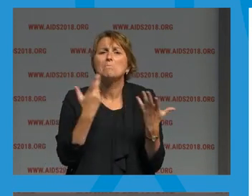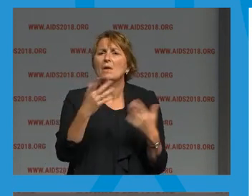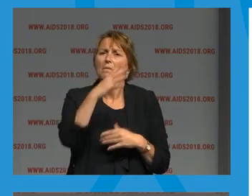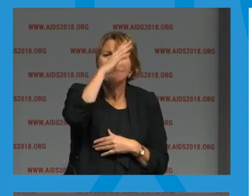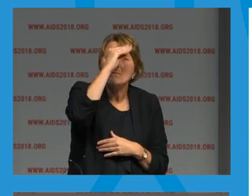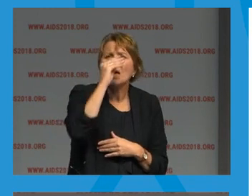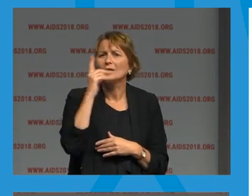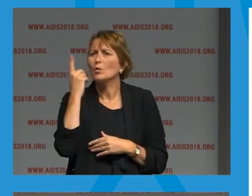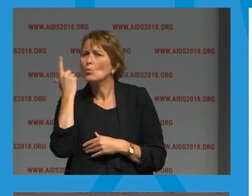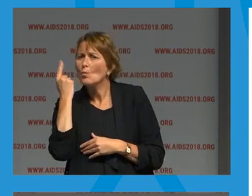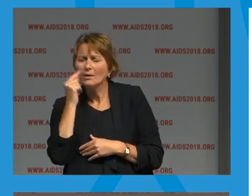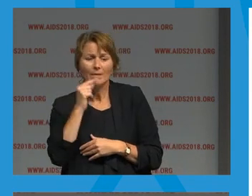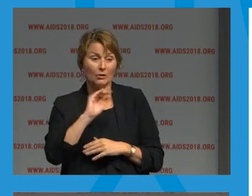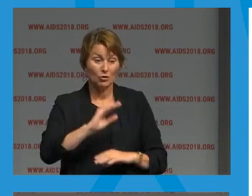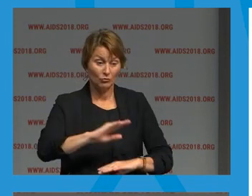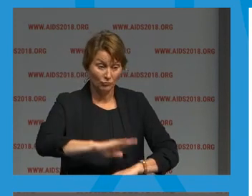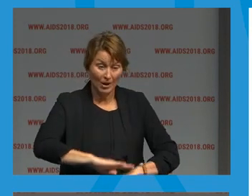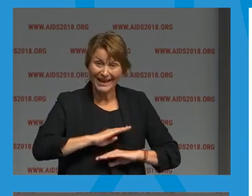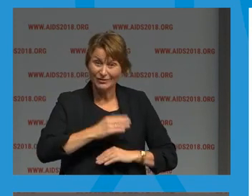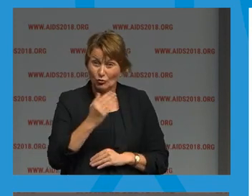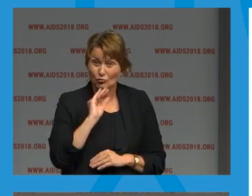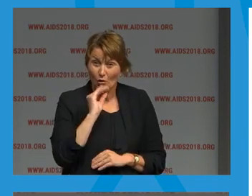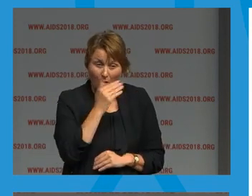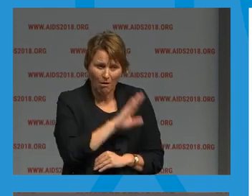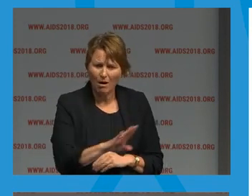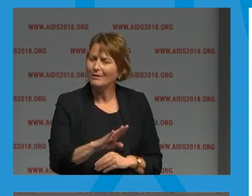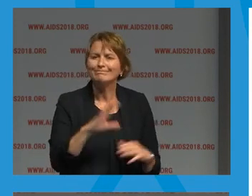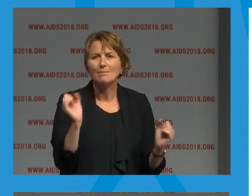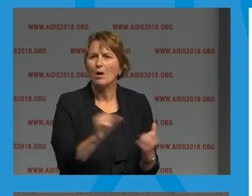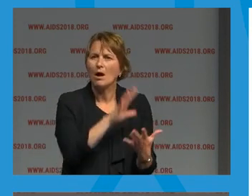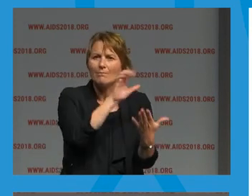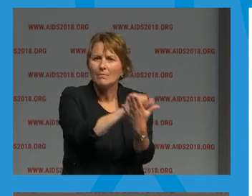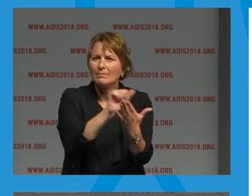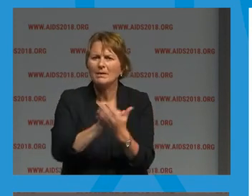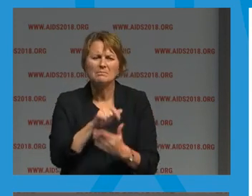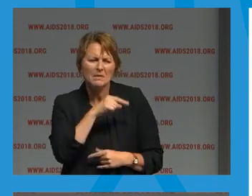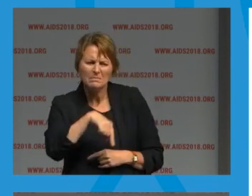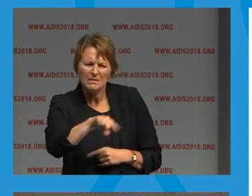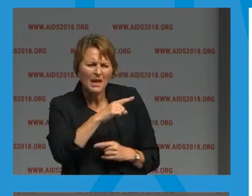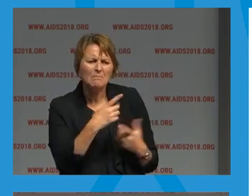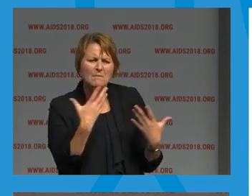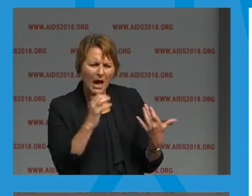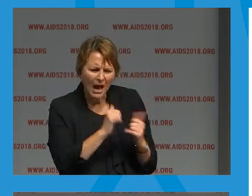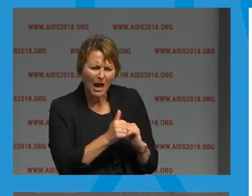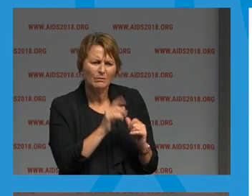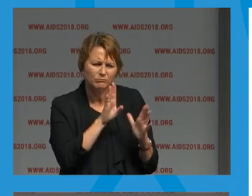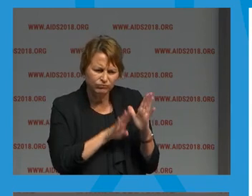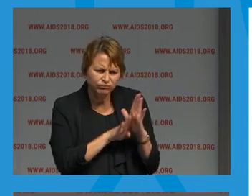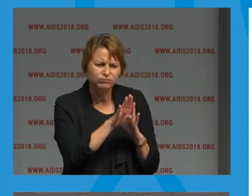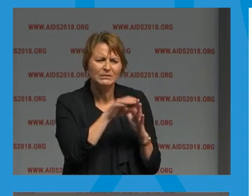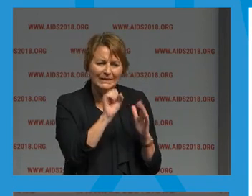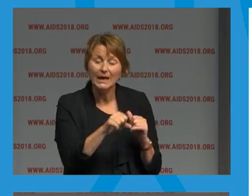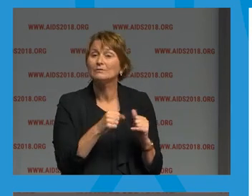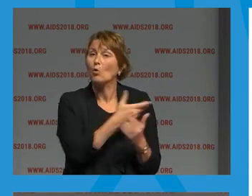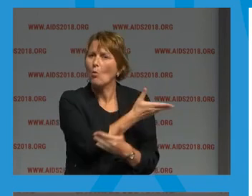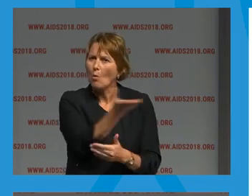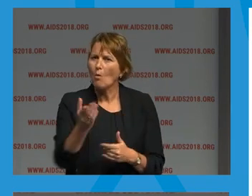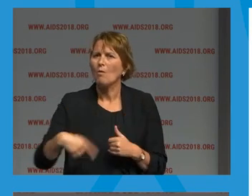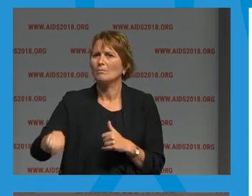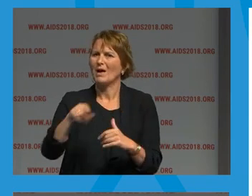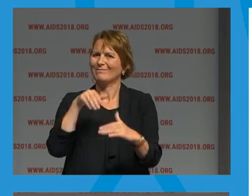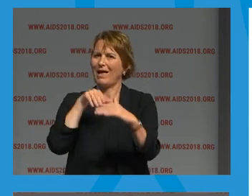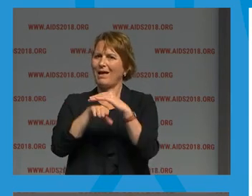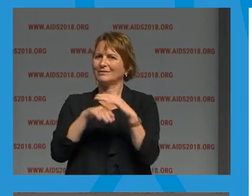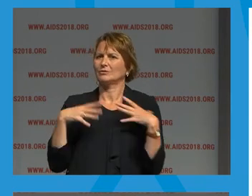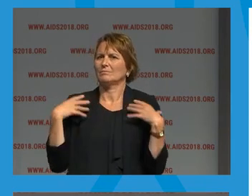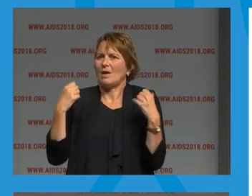and women at a young age, to deal with the issues of key populations and their cascade, to ensure that all have access to health services.